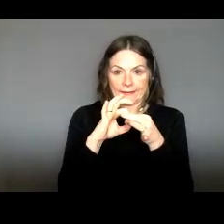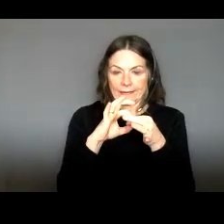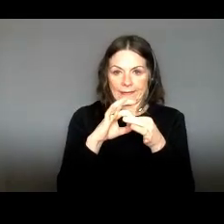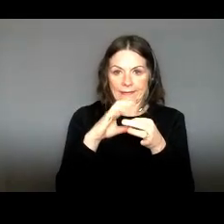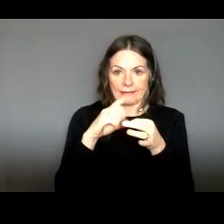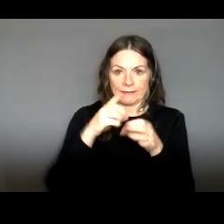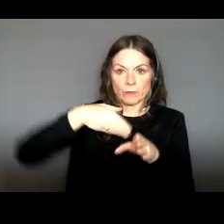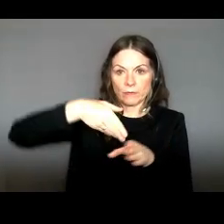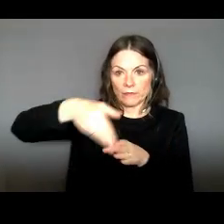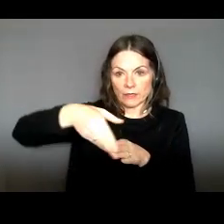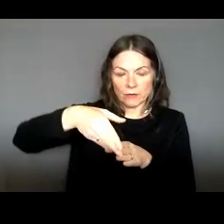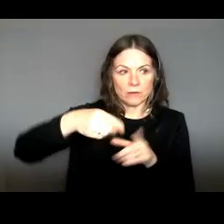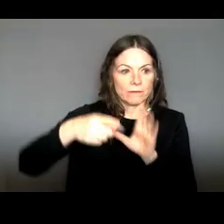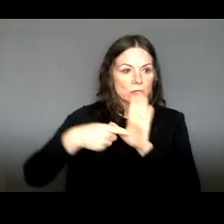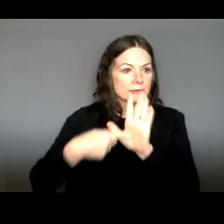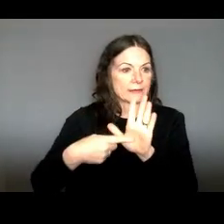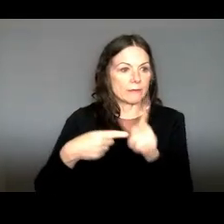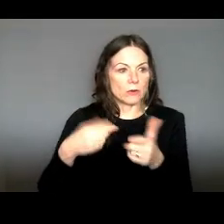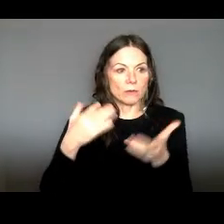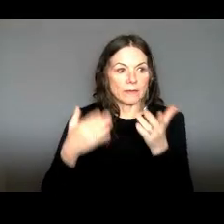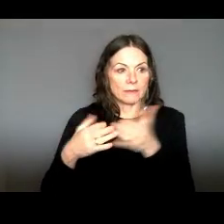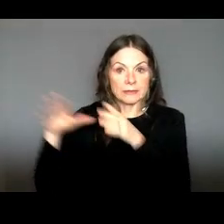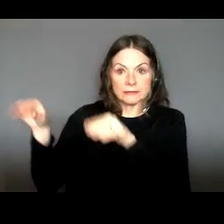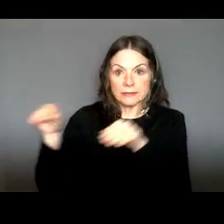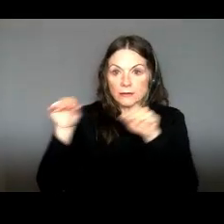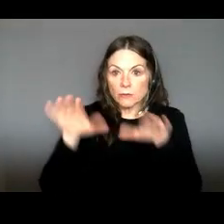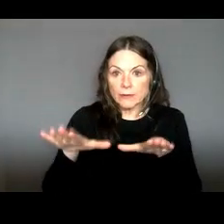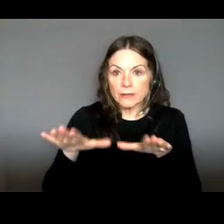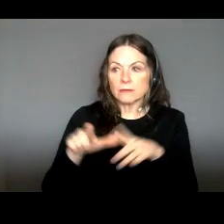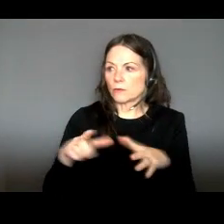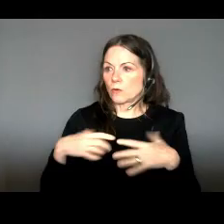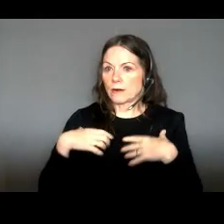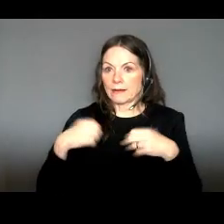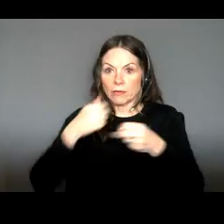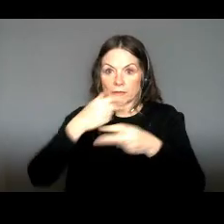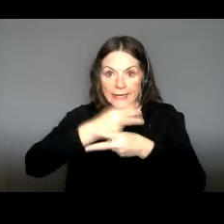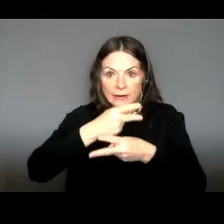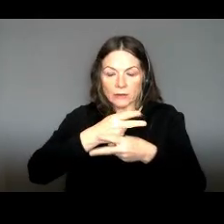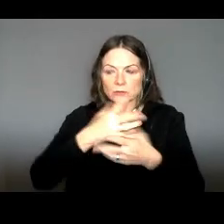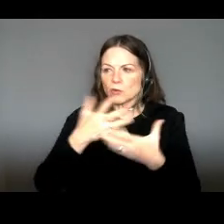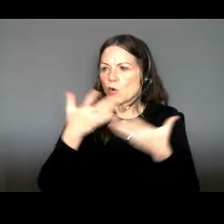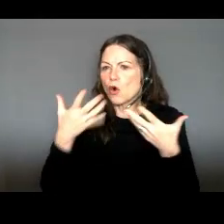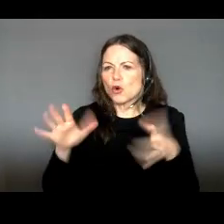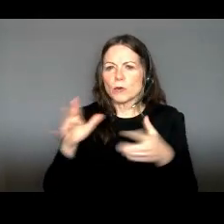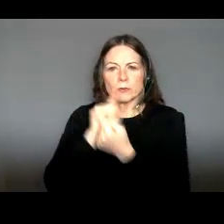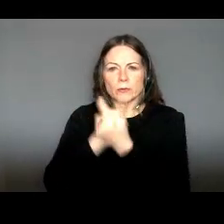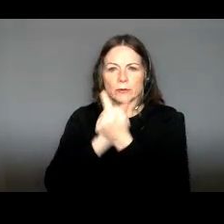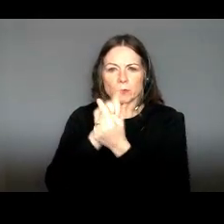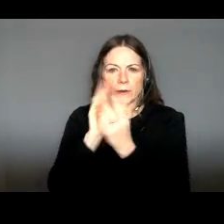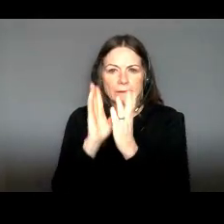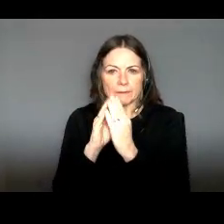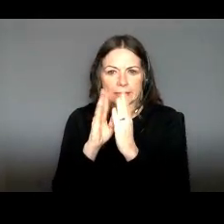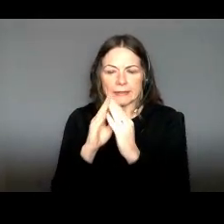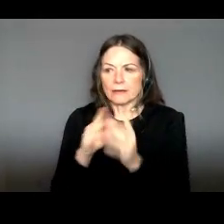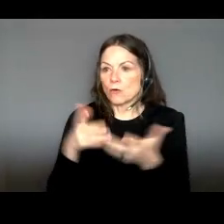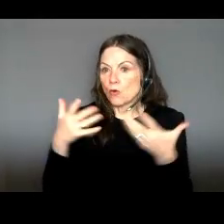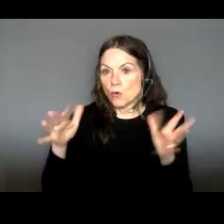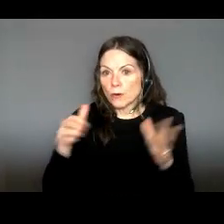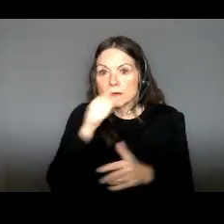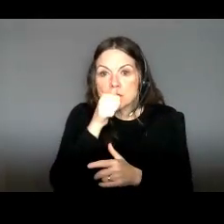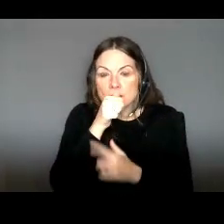be a settlement or healthcare in one-on-one meetings. So it is private for you. You can ask open-ended questions